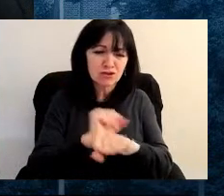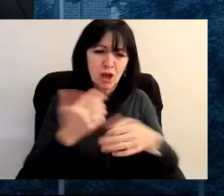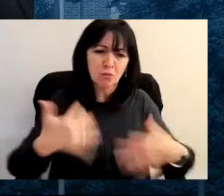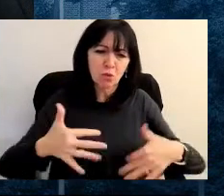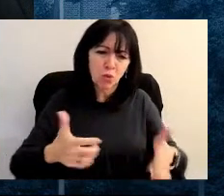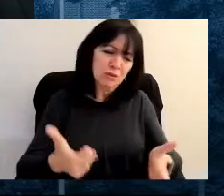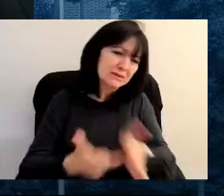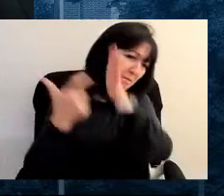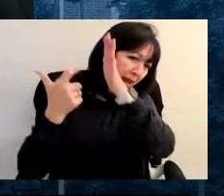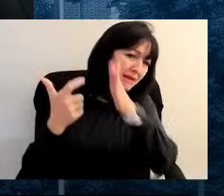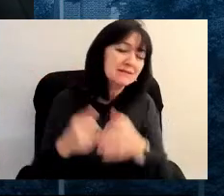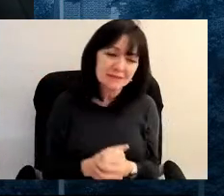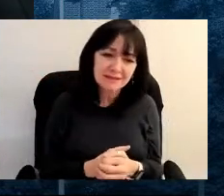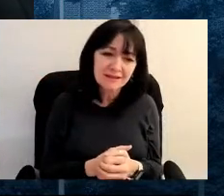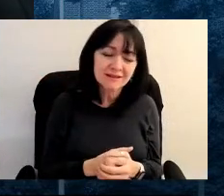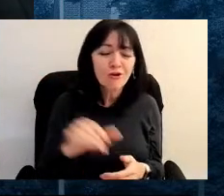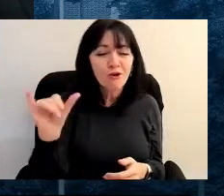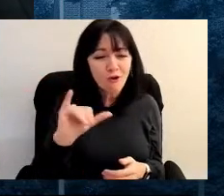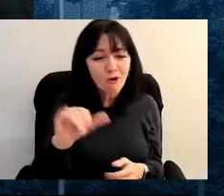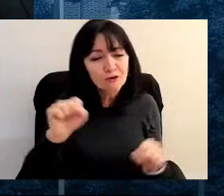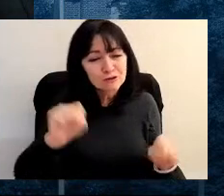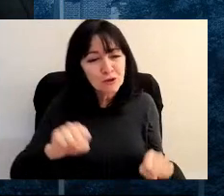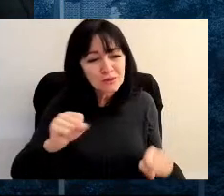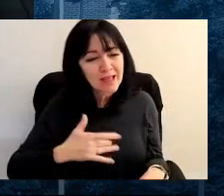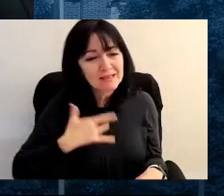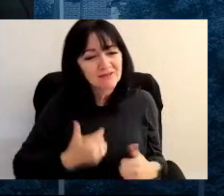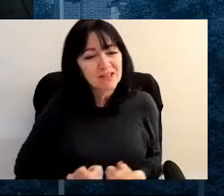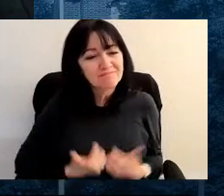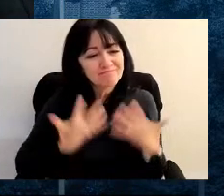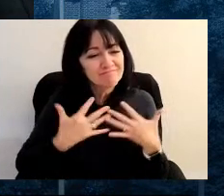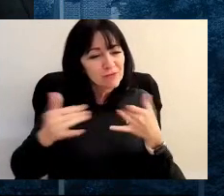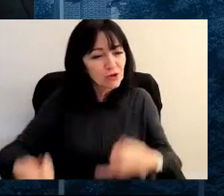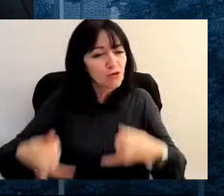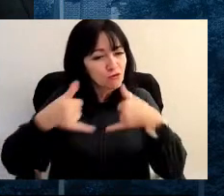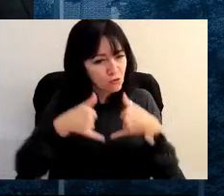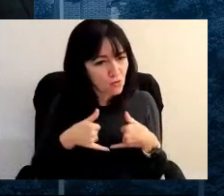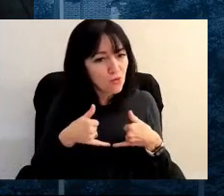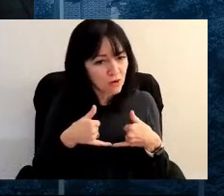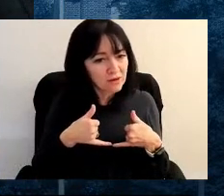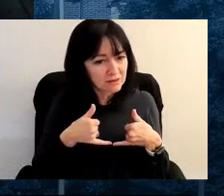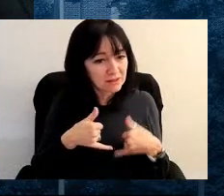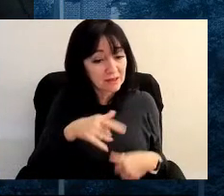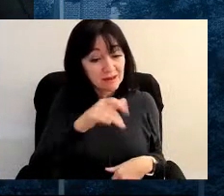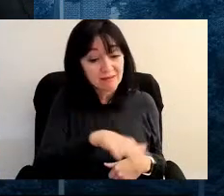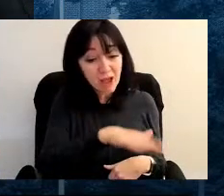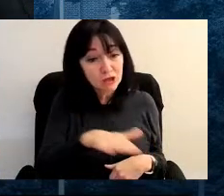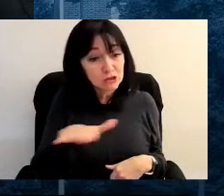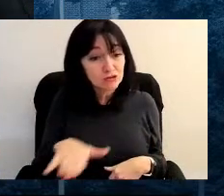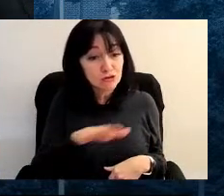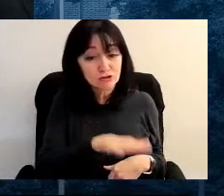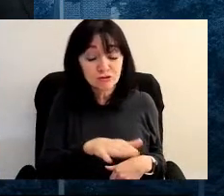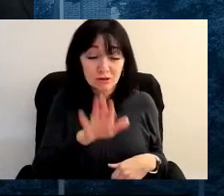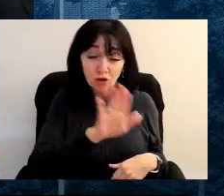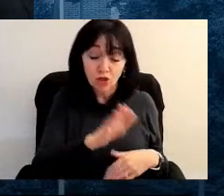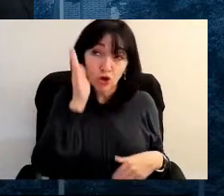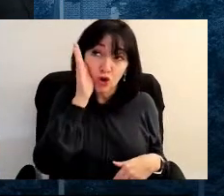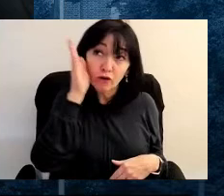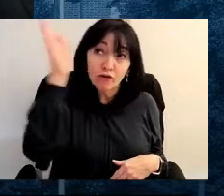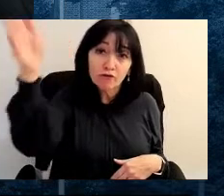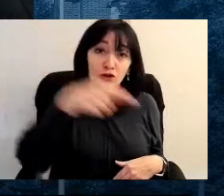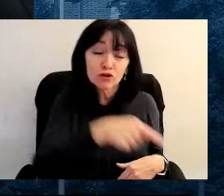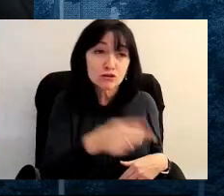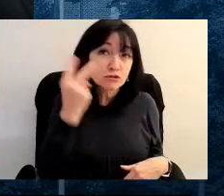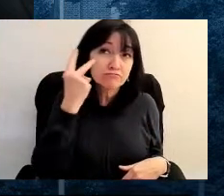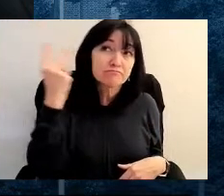child's interactions with their teachers can shape them for the rest of their lives. And so it is only fitting that we lift up